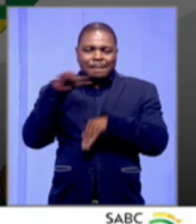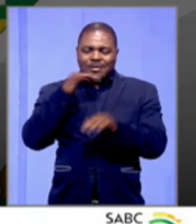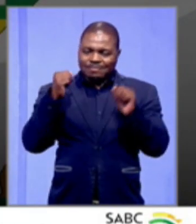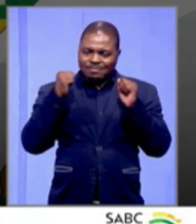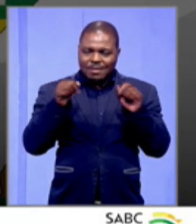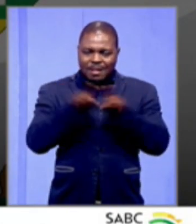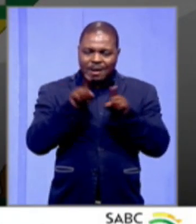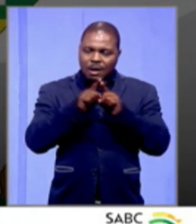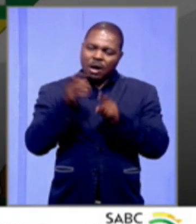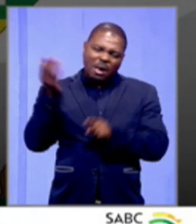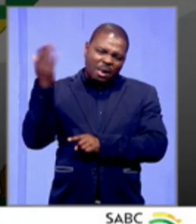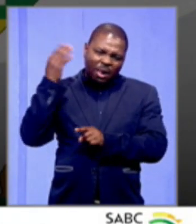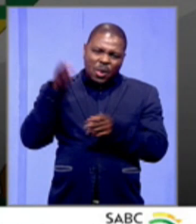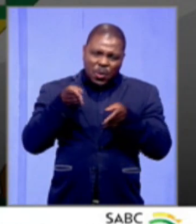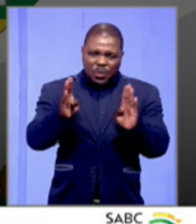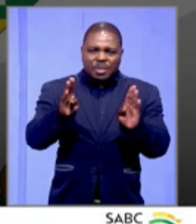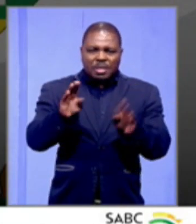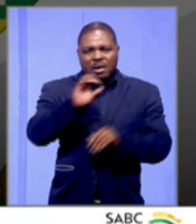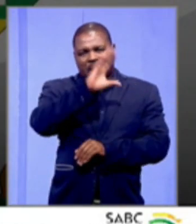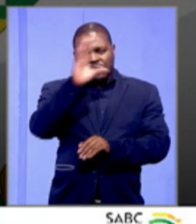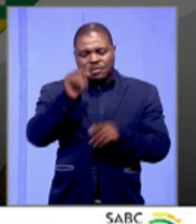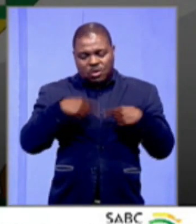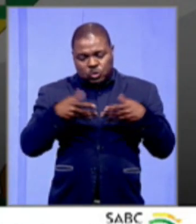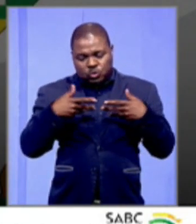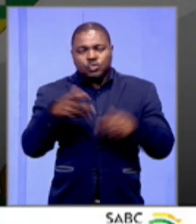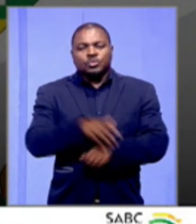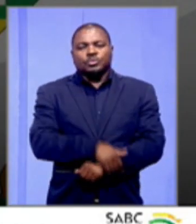e re e tsebang re le maAforika.